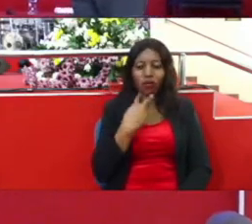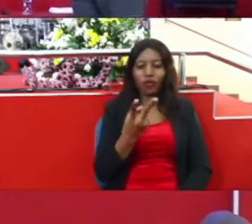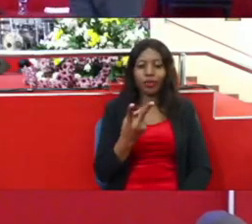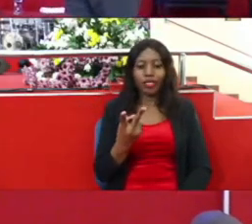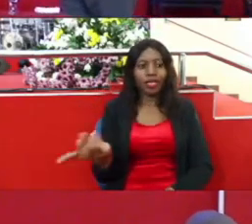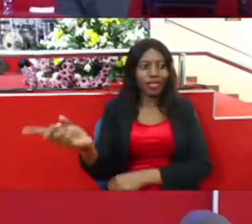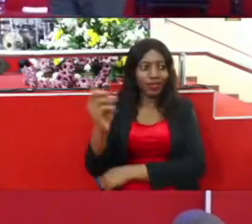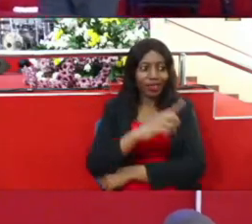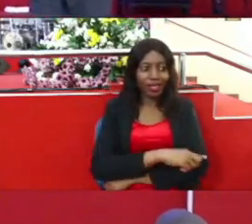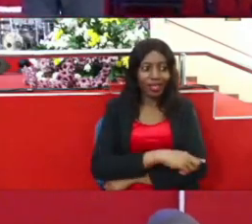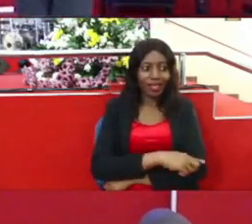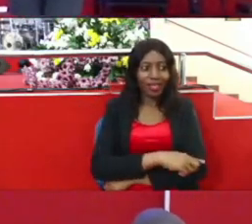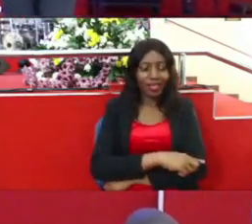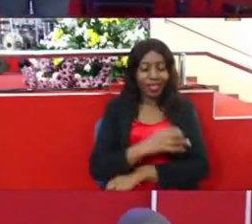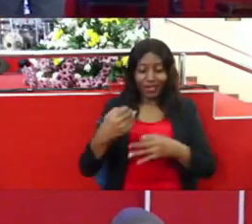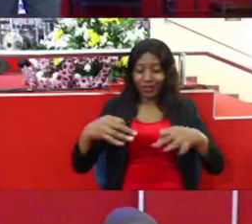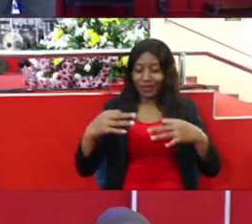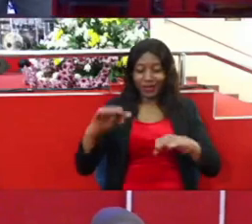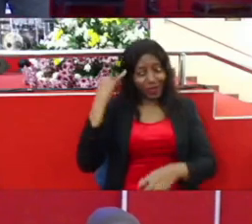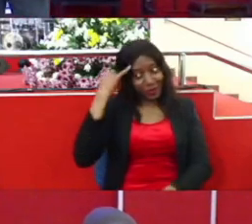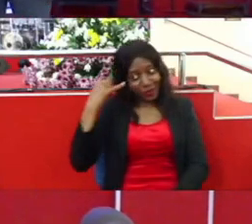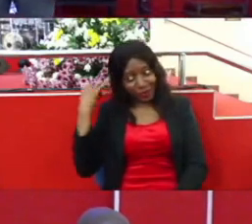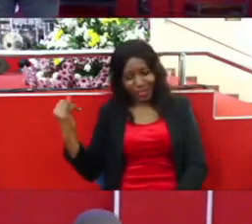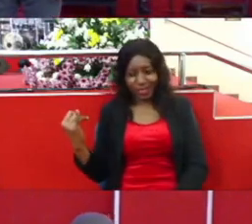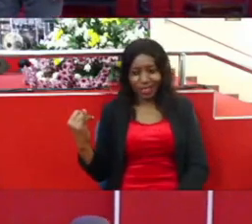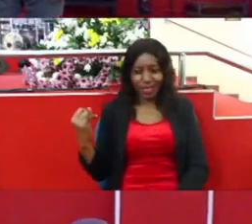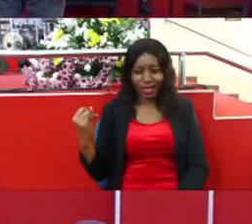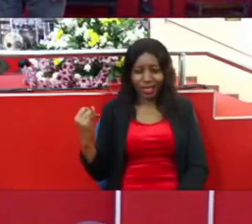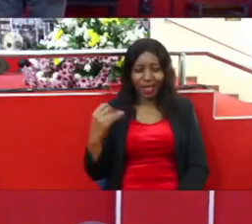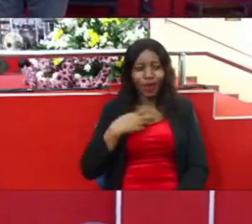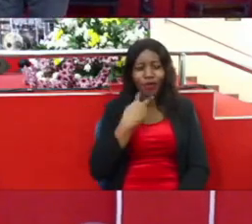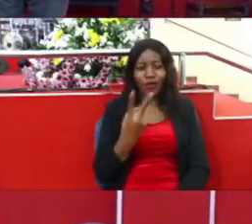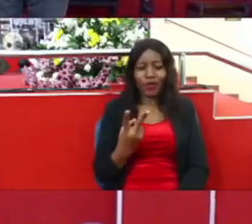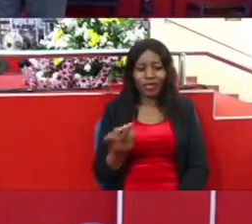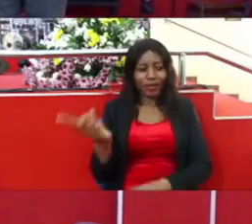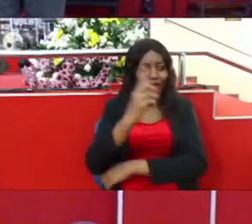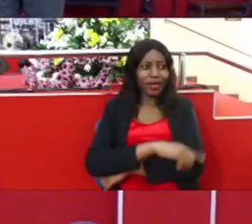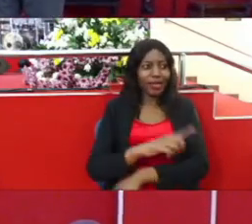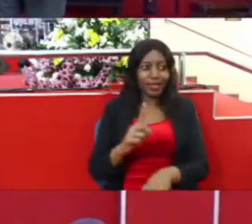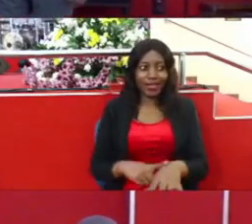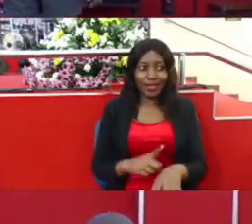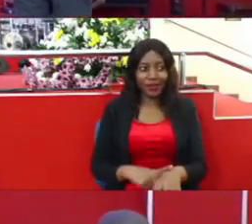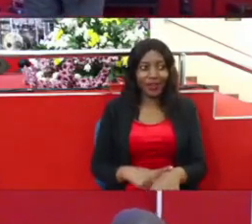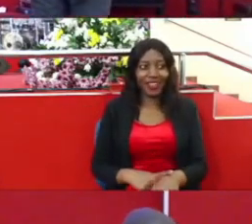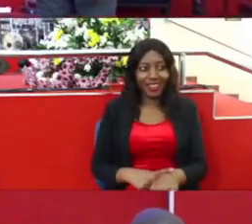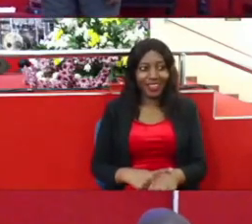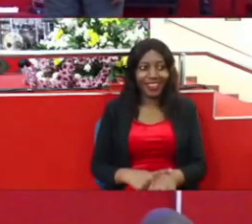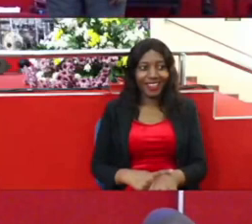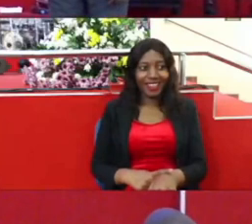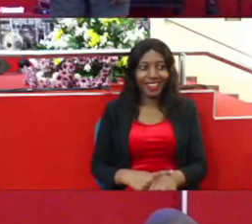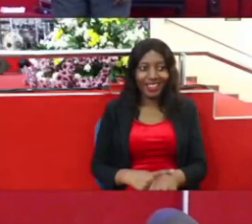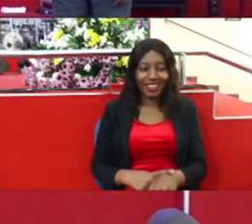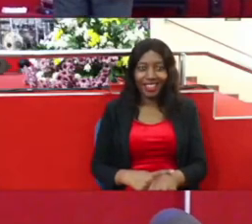Imagination is for free. Assume that he was vomited during the day. Hebu chukulia kwamba alitemwa mchana. We also transport ourselves